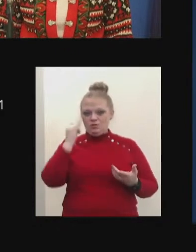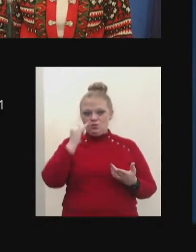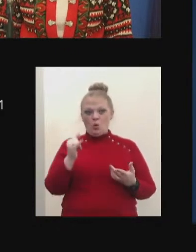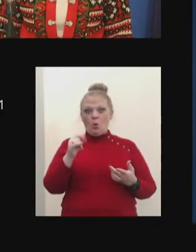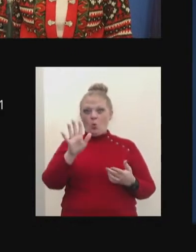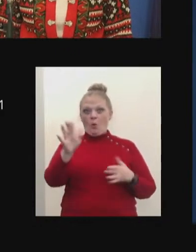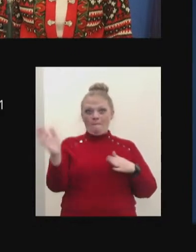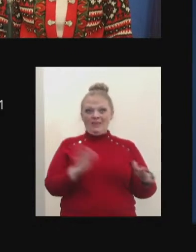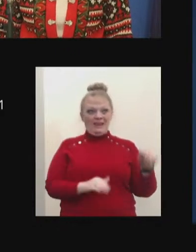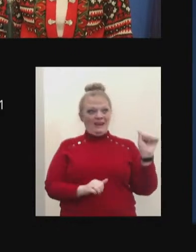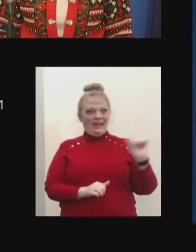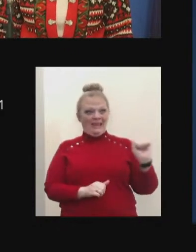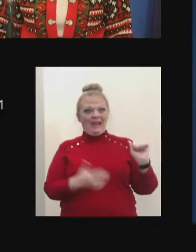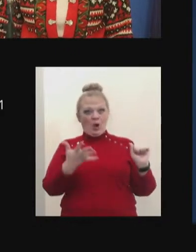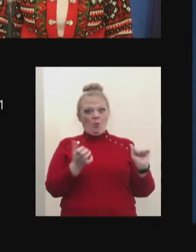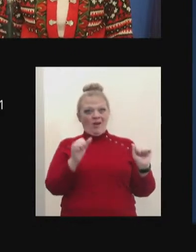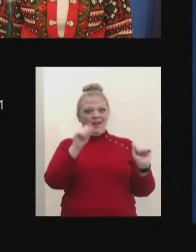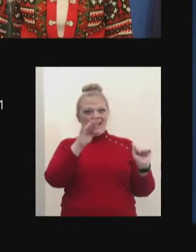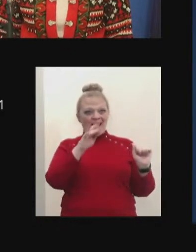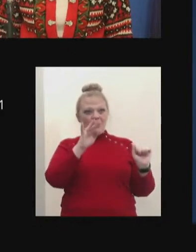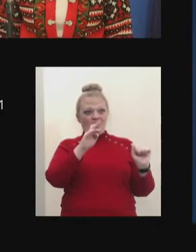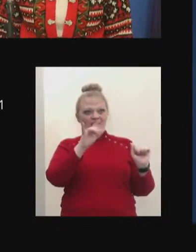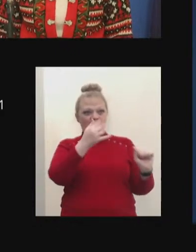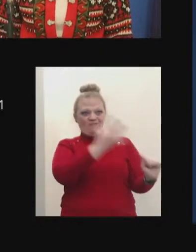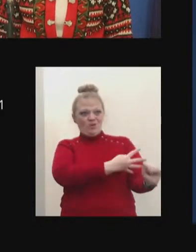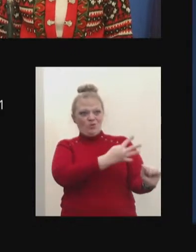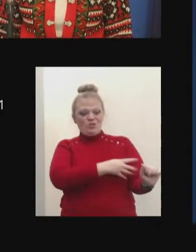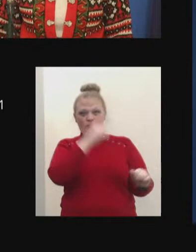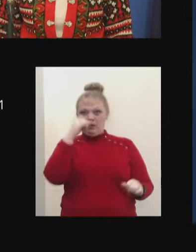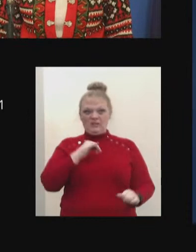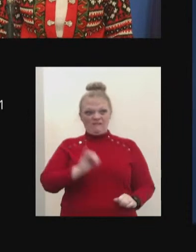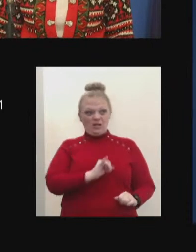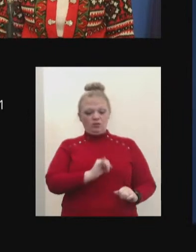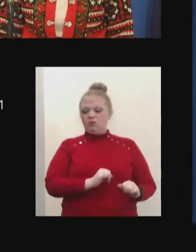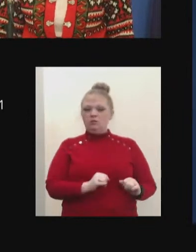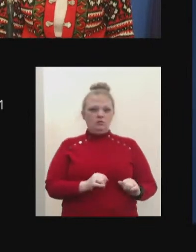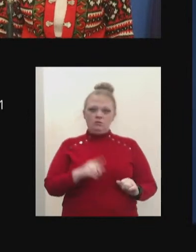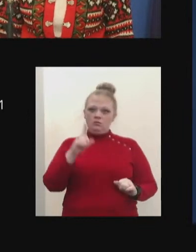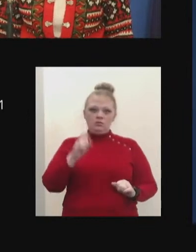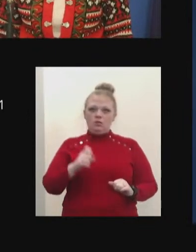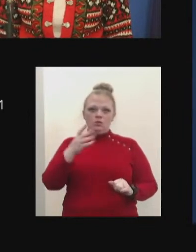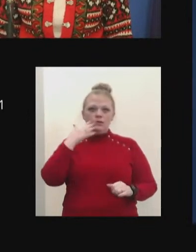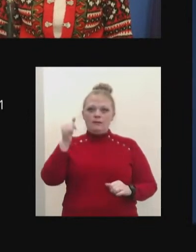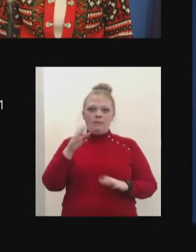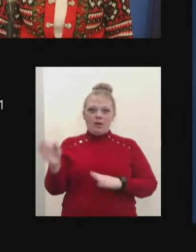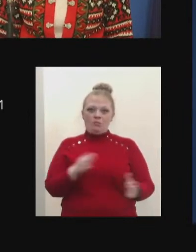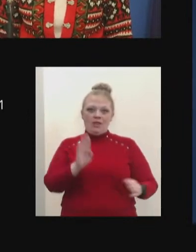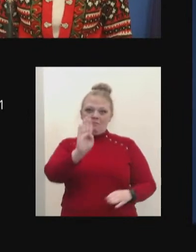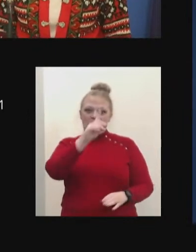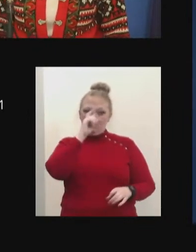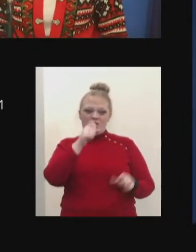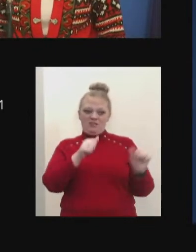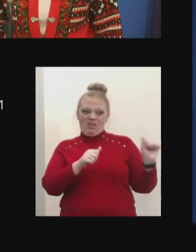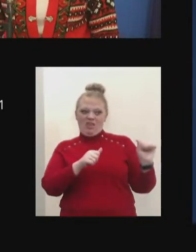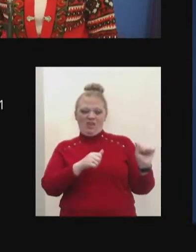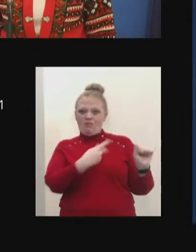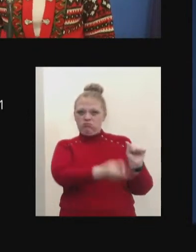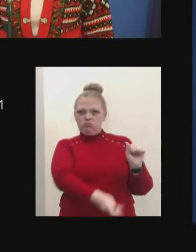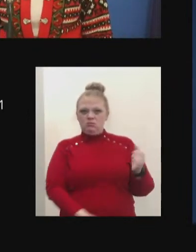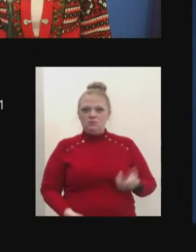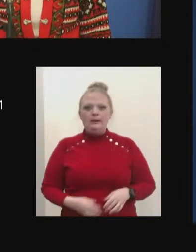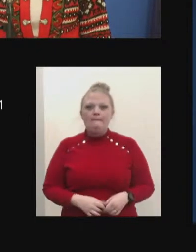get a monoclonal antibody infusion, if you are infected, you need a better plan B because that may not work.